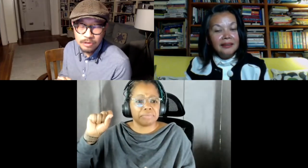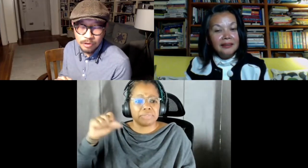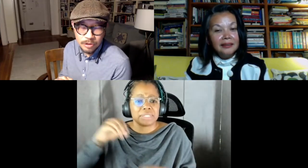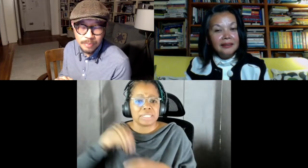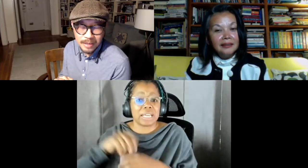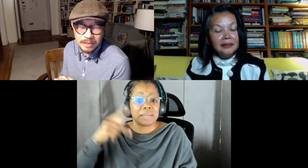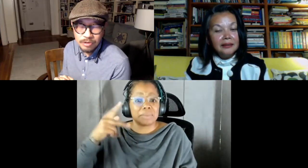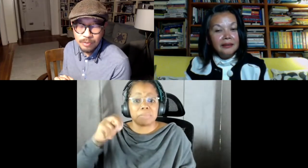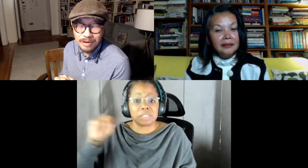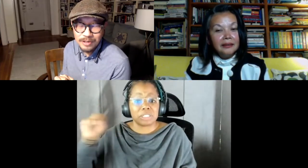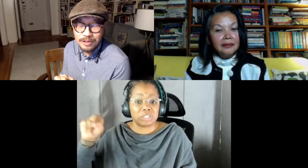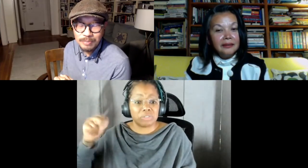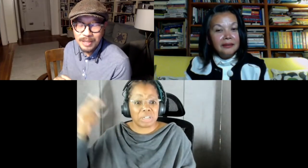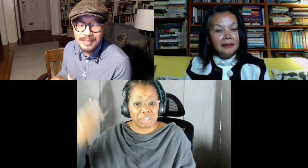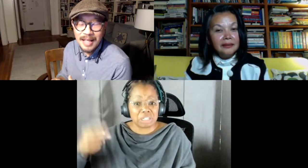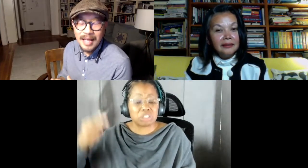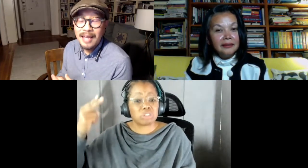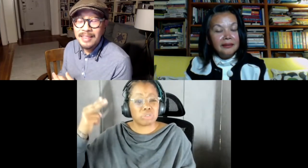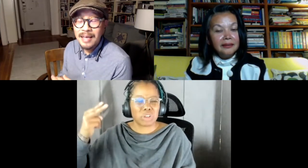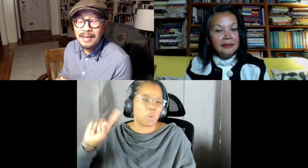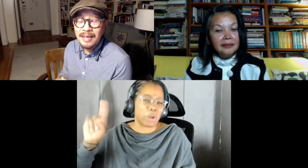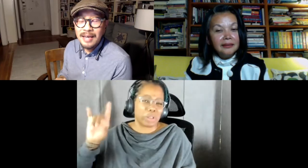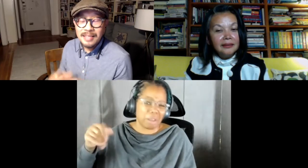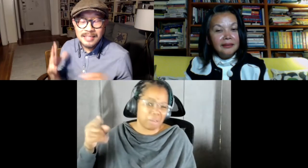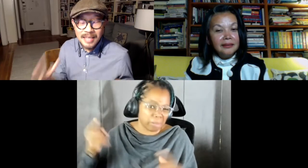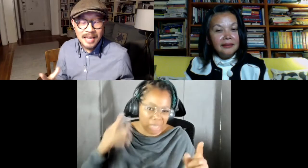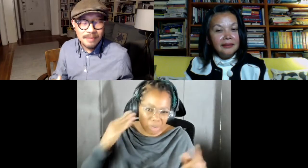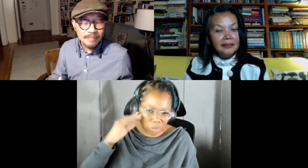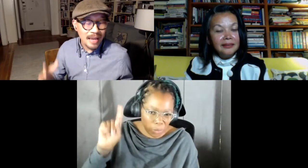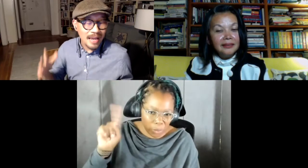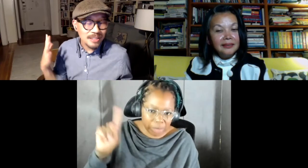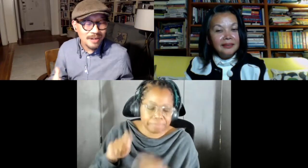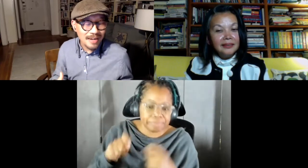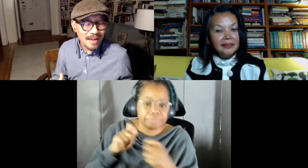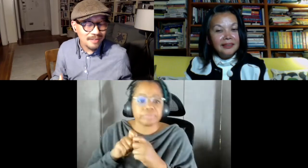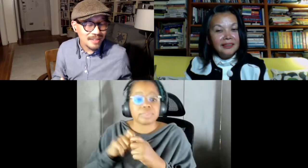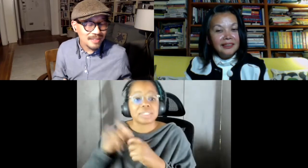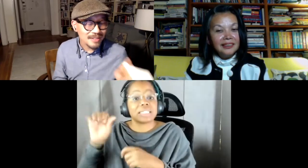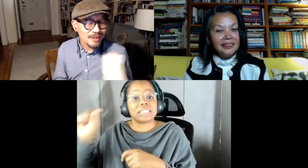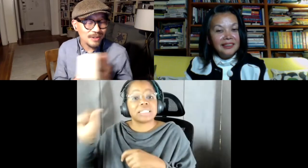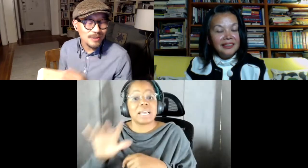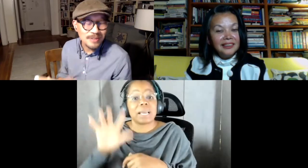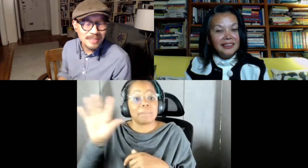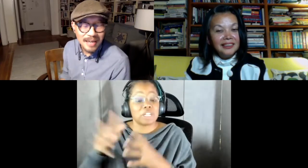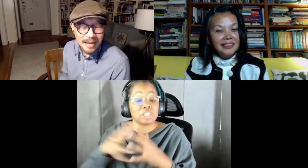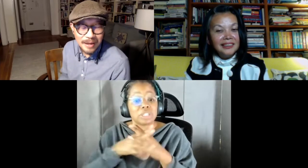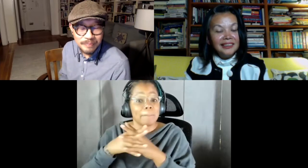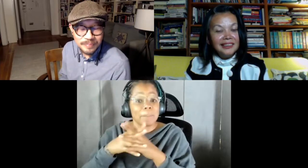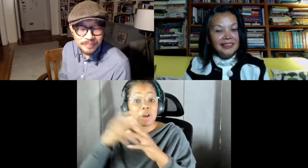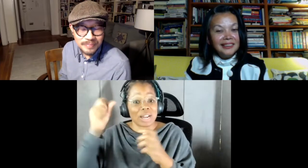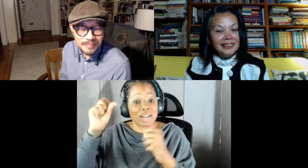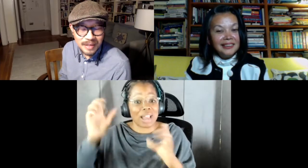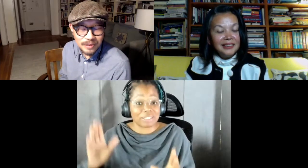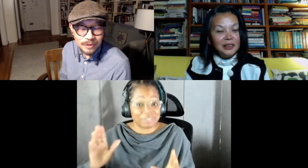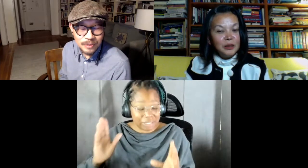Pennsylvania history or UPenn history, wherever it took place. And then the same Asian American activist who